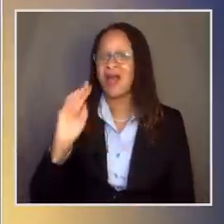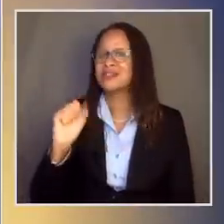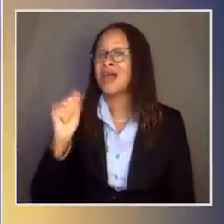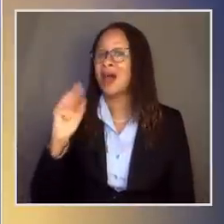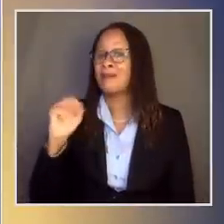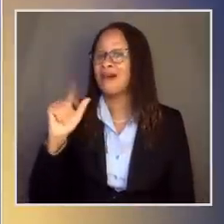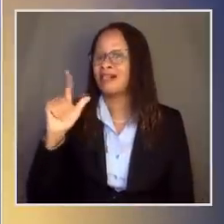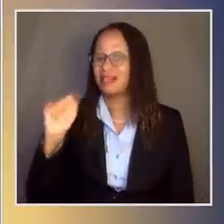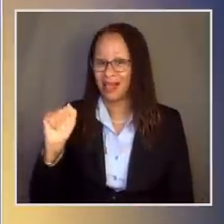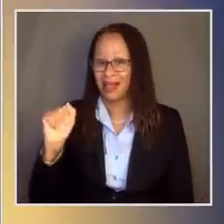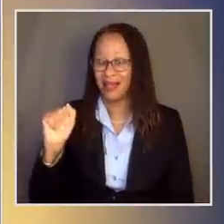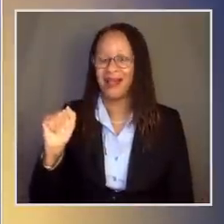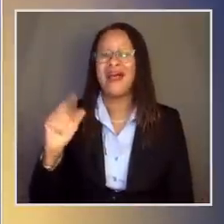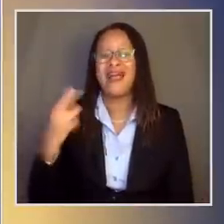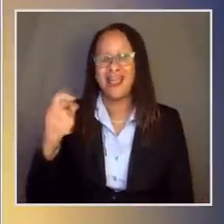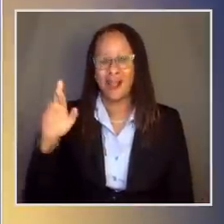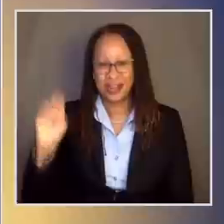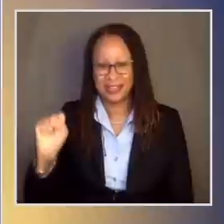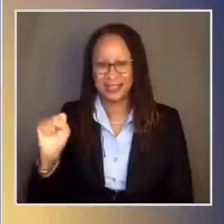hearts.